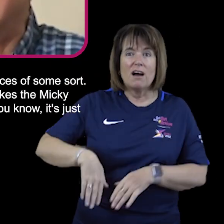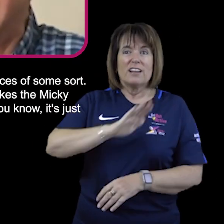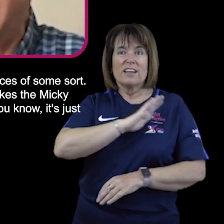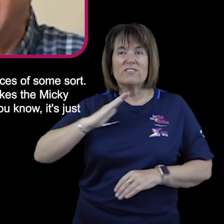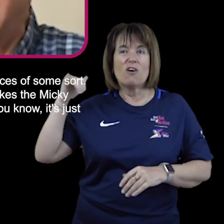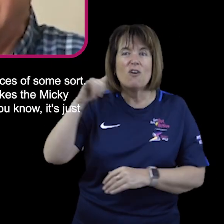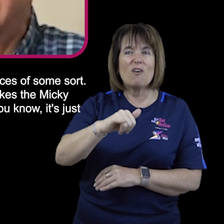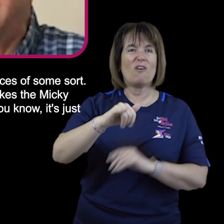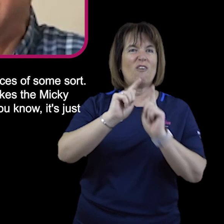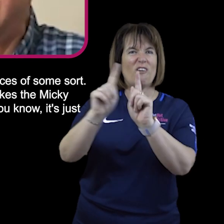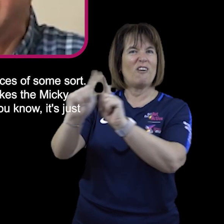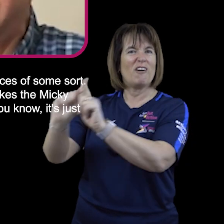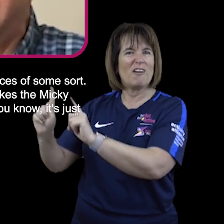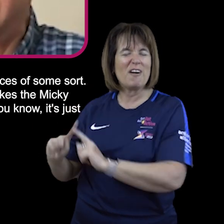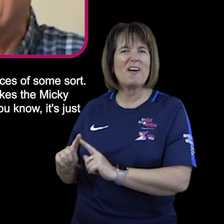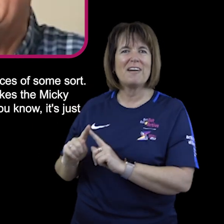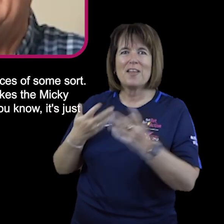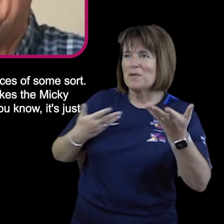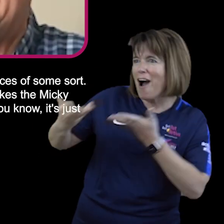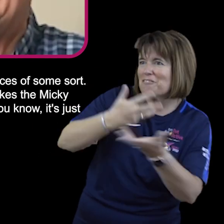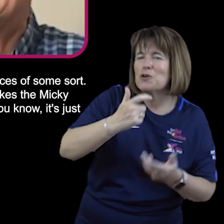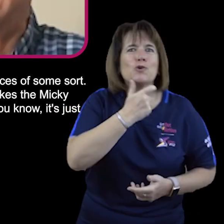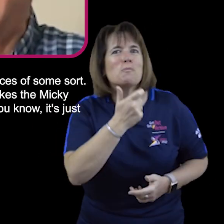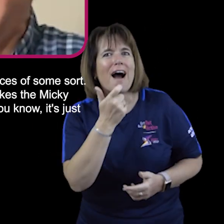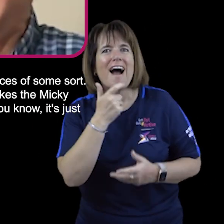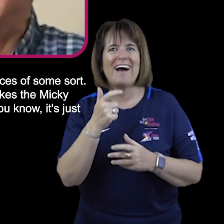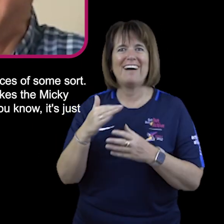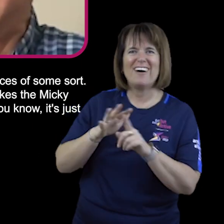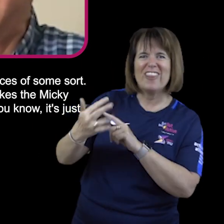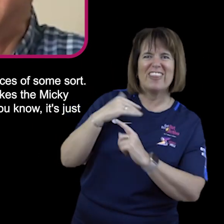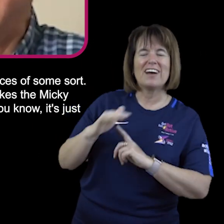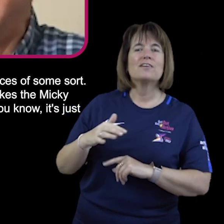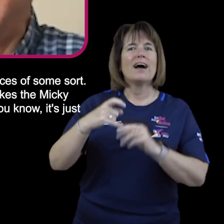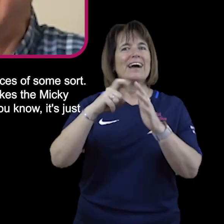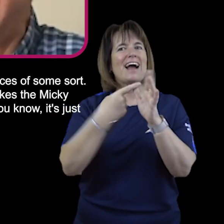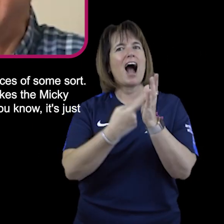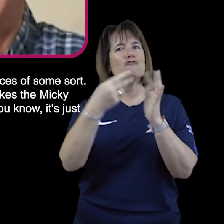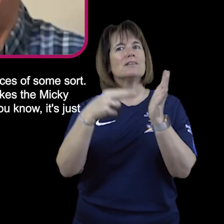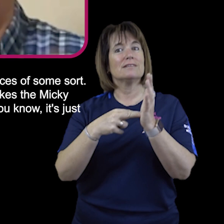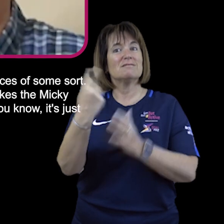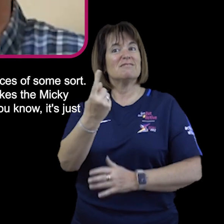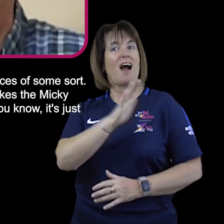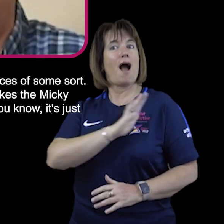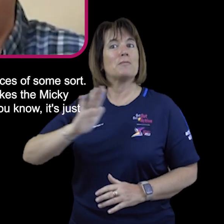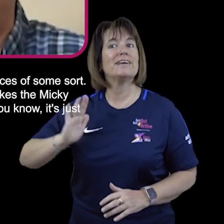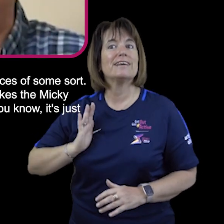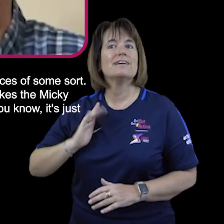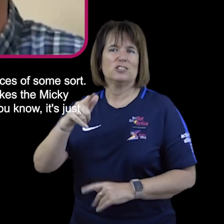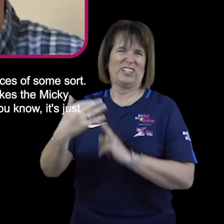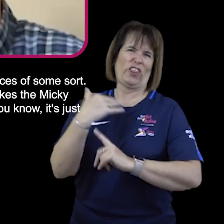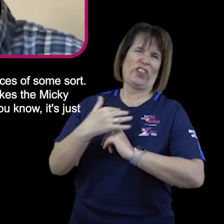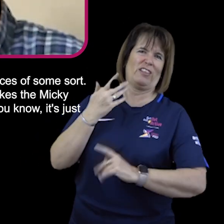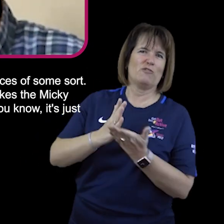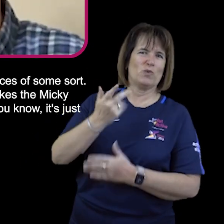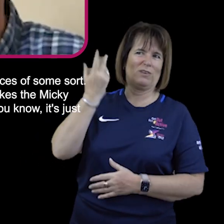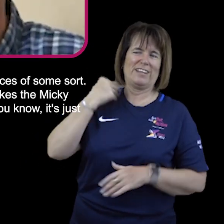veteran, ex-forces of some sort. And there's that banter, that sense of humour, that Karen's in the army, so she takes a